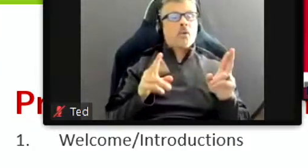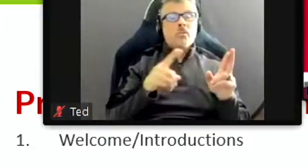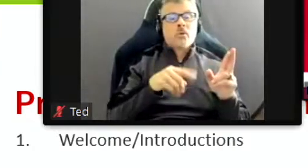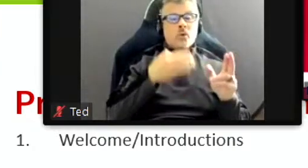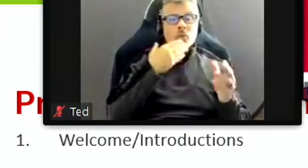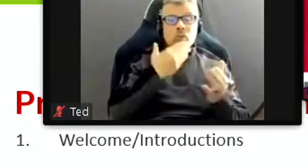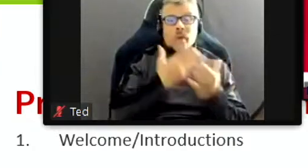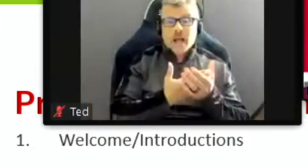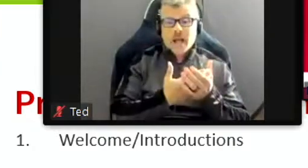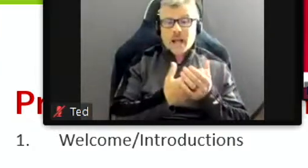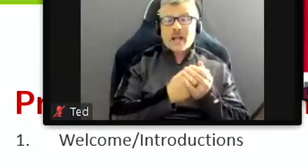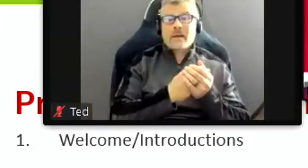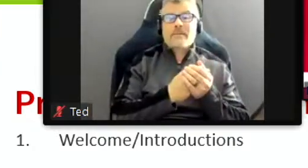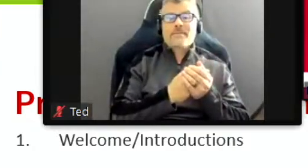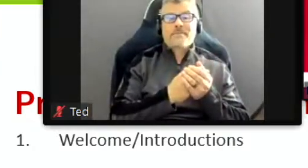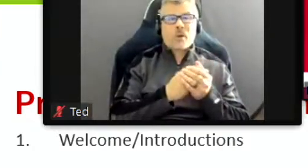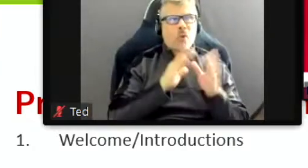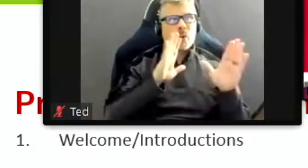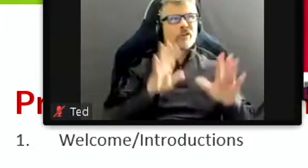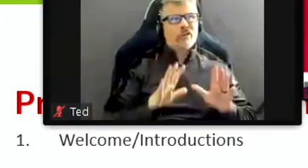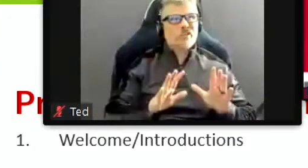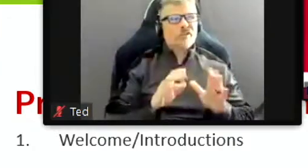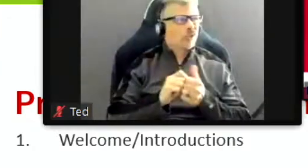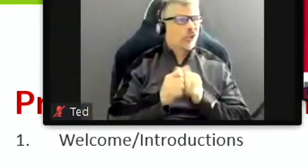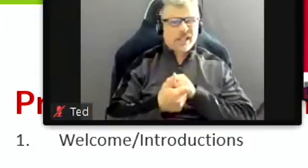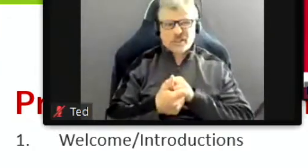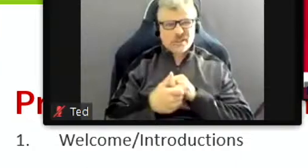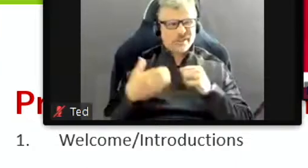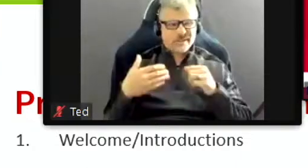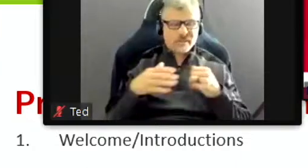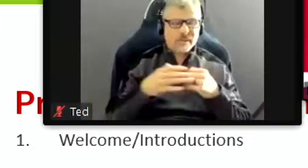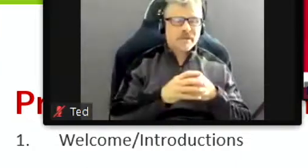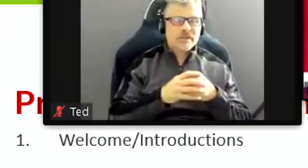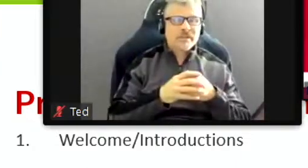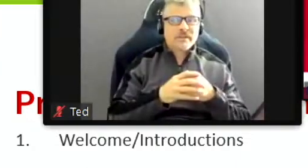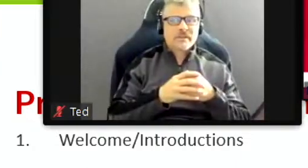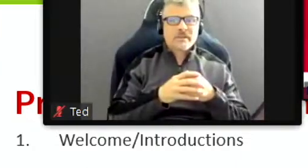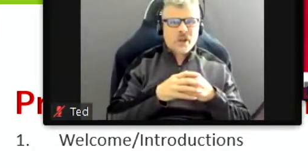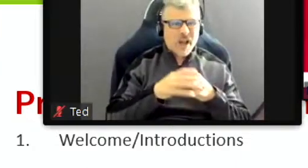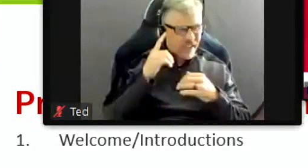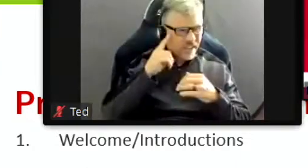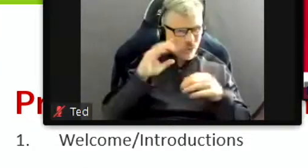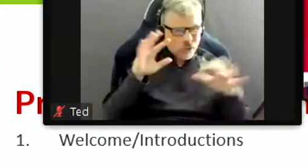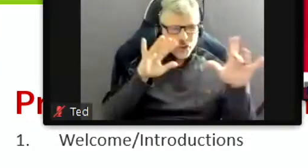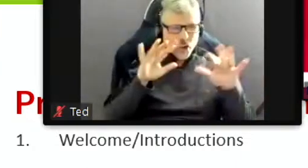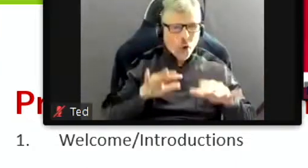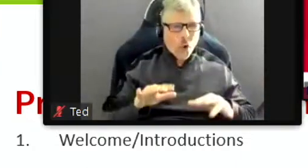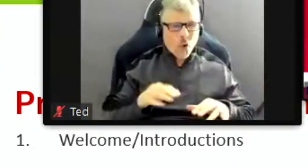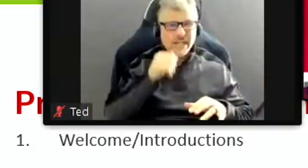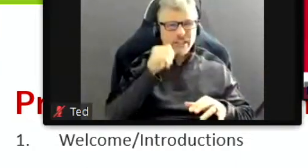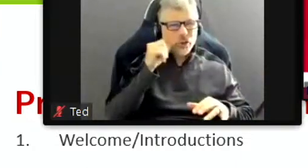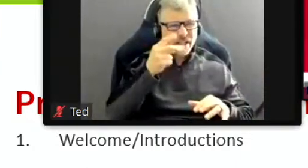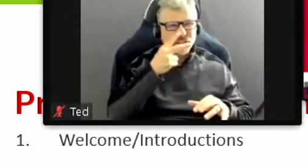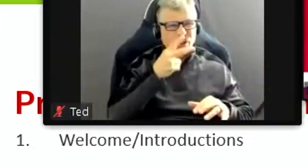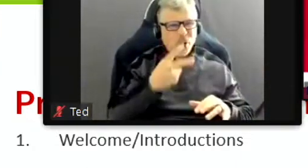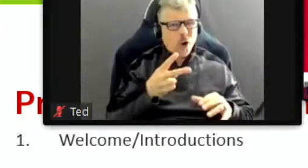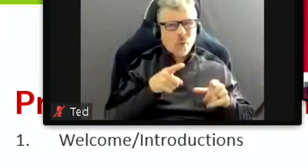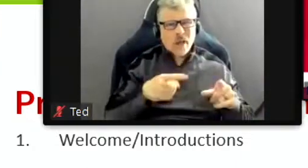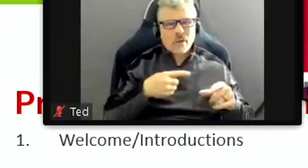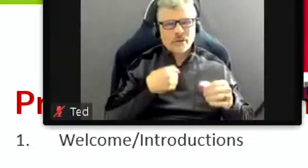weather has shifted for sure. I don't know if you noticed snow flurries yesterday. I did when I was driving,